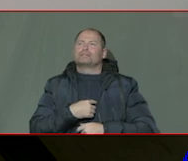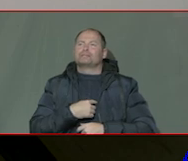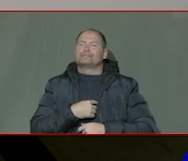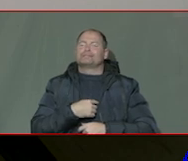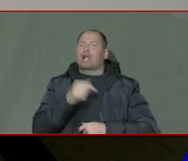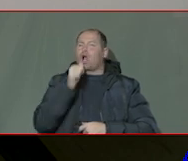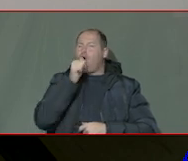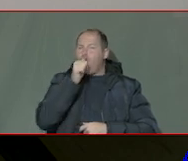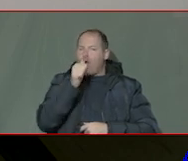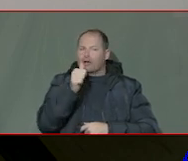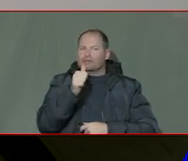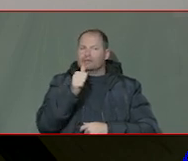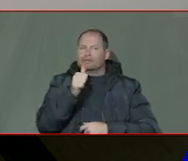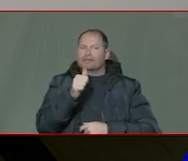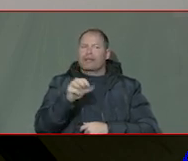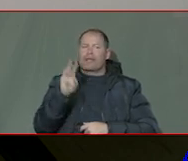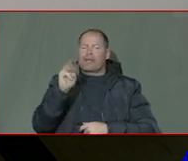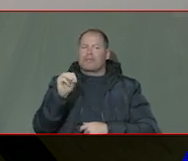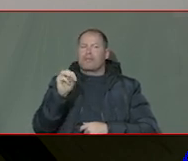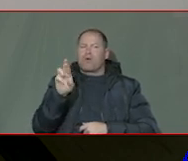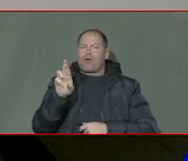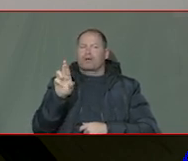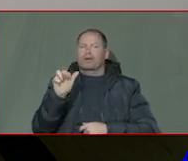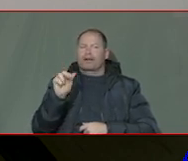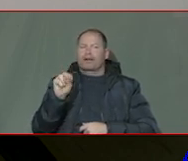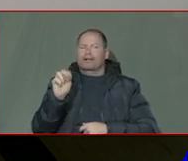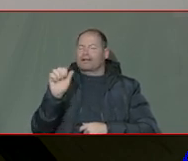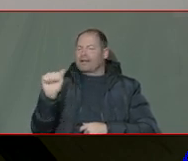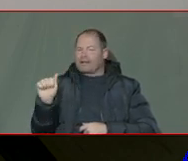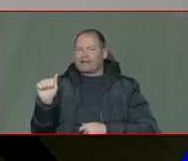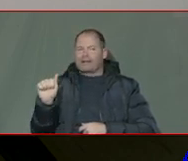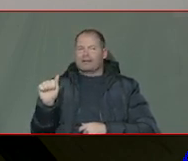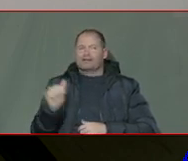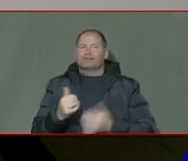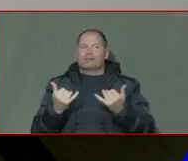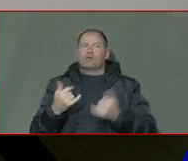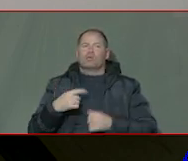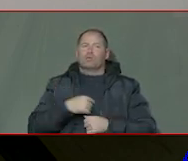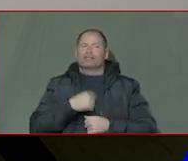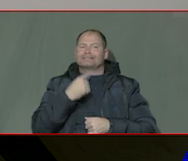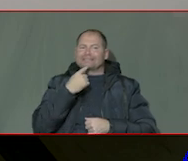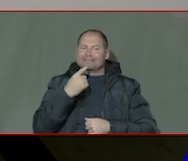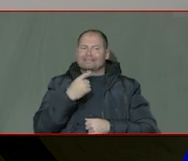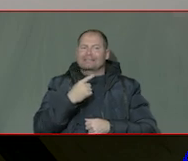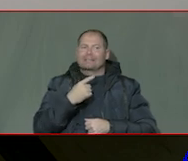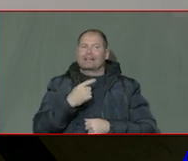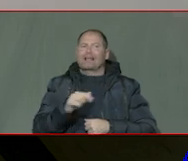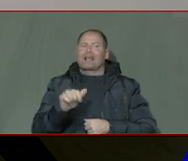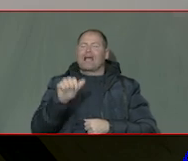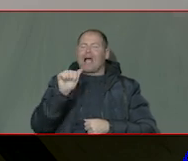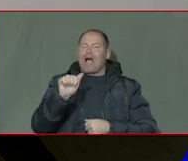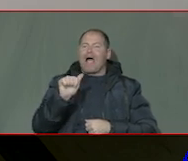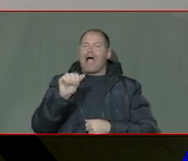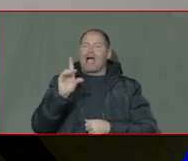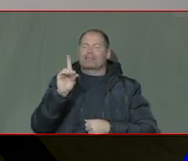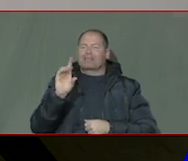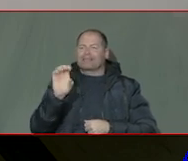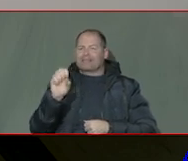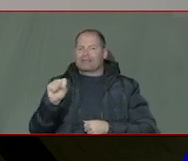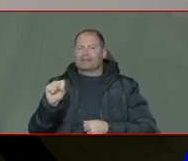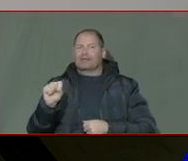answer the questions on mRNA and tRNA, let us stop saying adenine pairs with uracil.